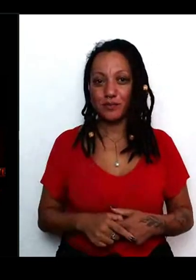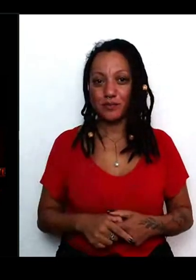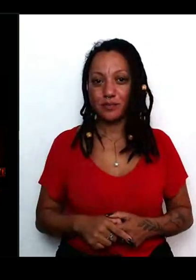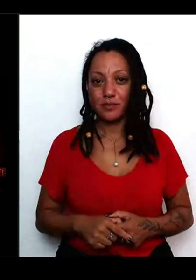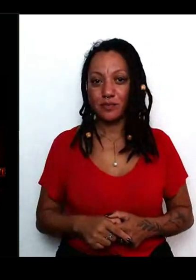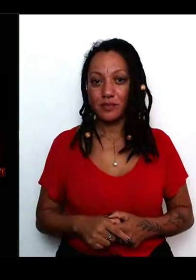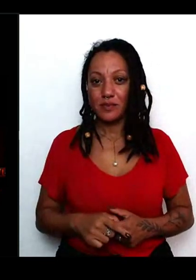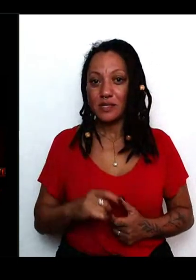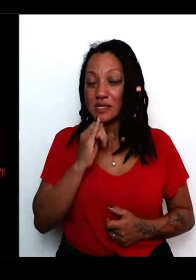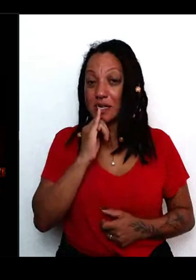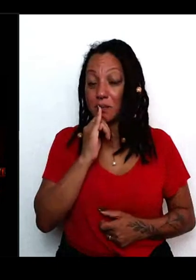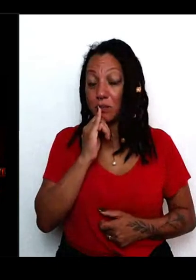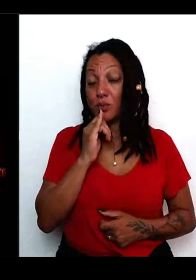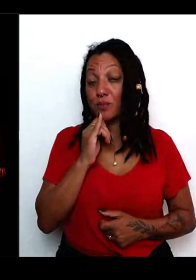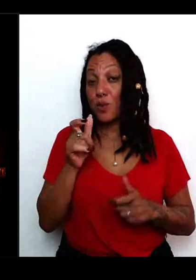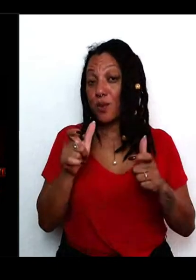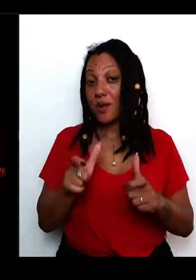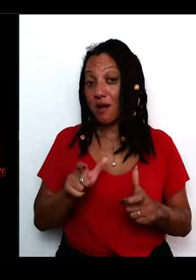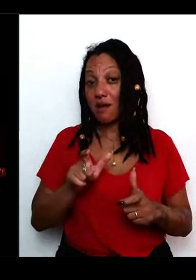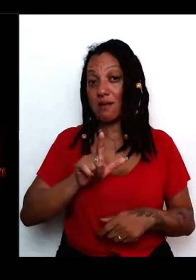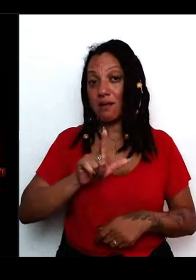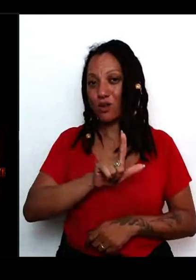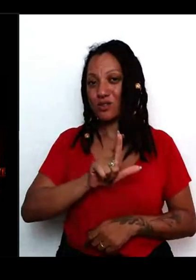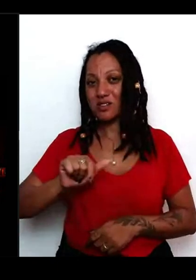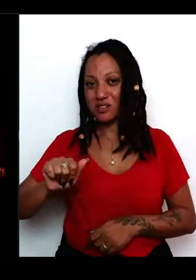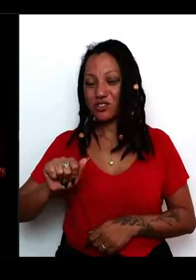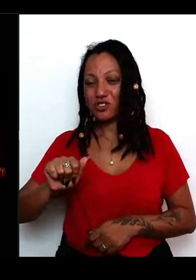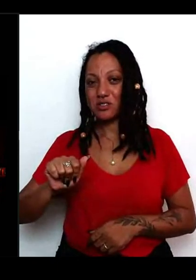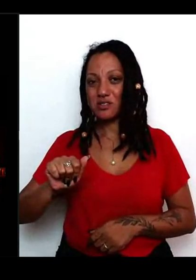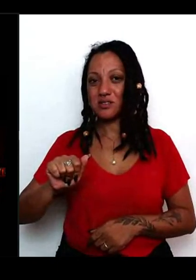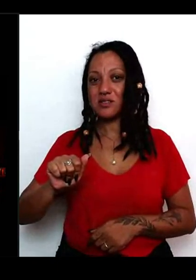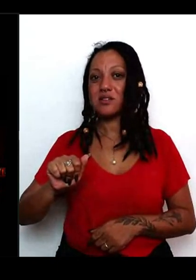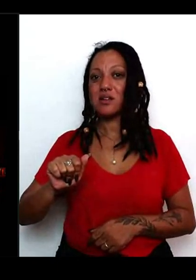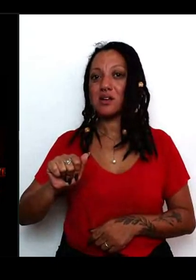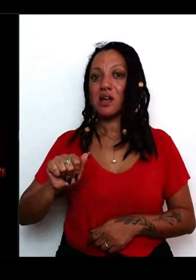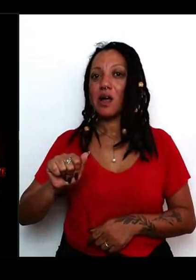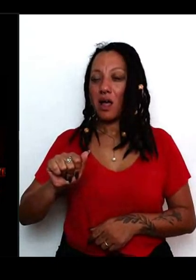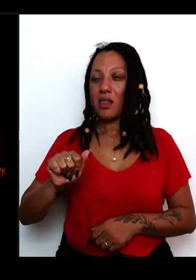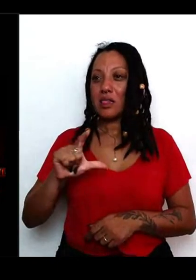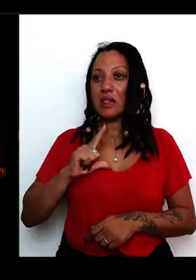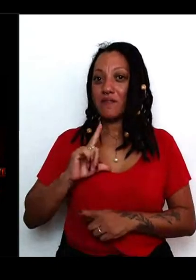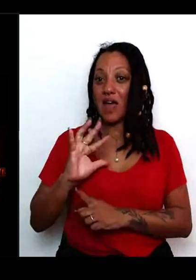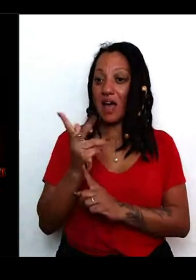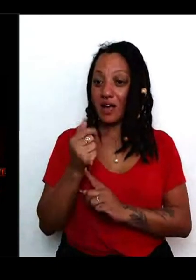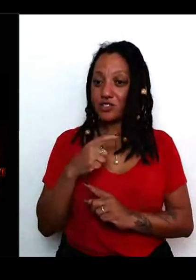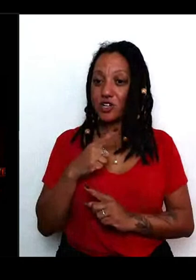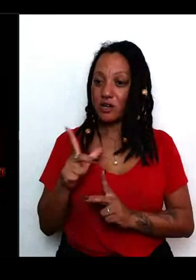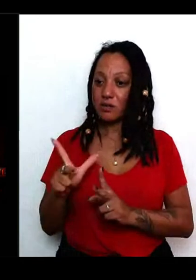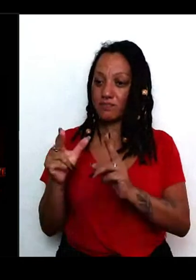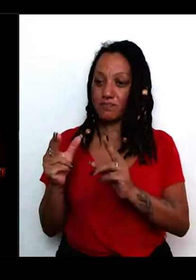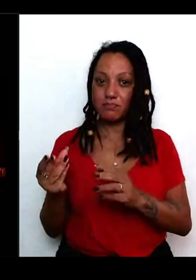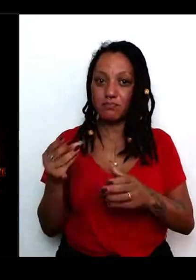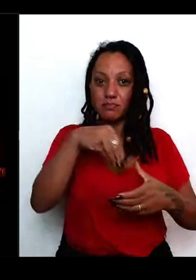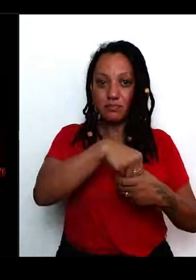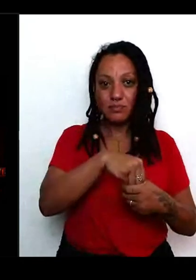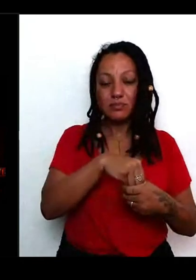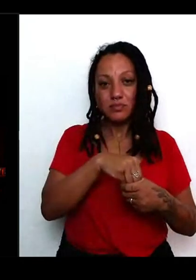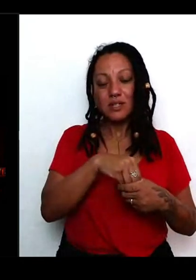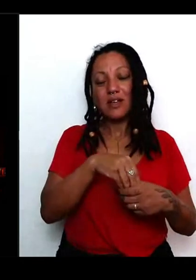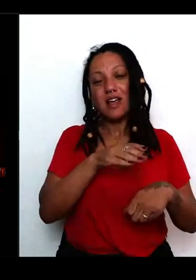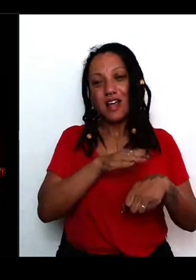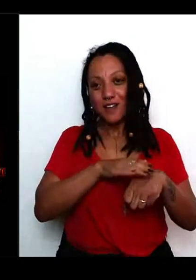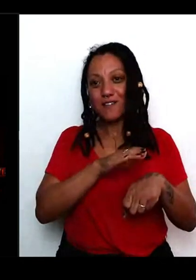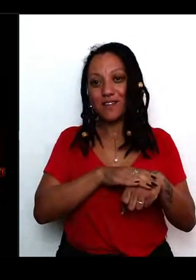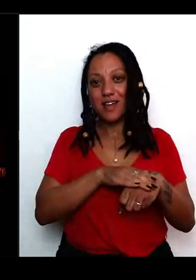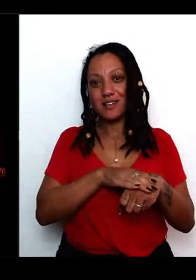did not want to do that instead I wanted to pick up where I had left off with a butterfly for